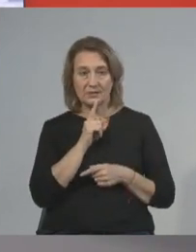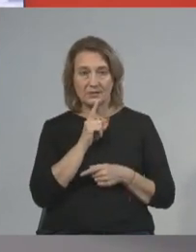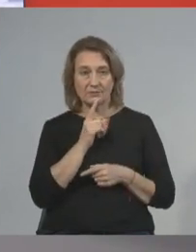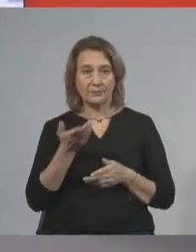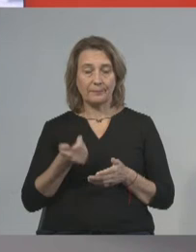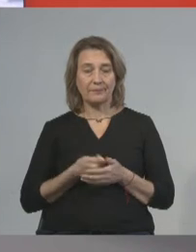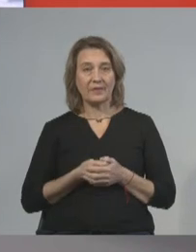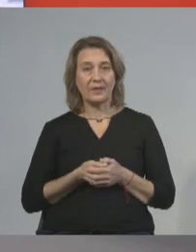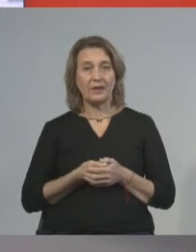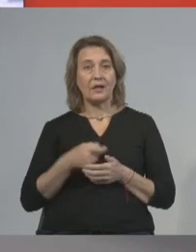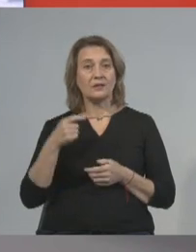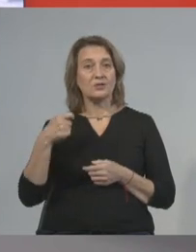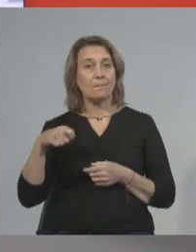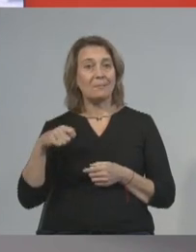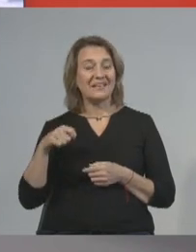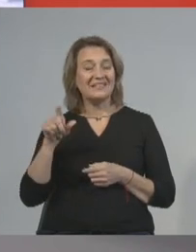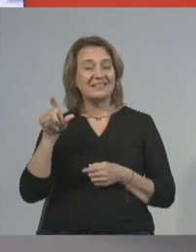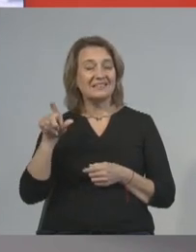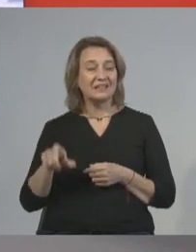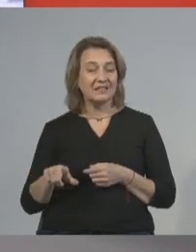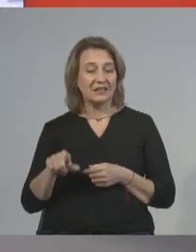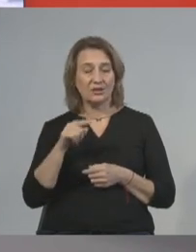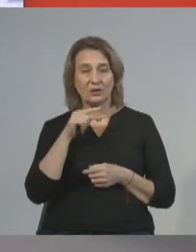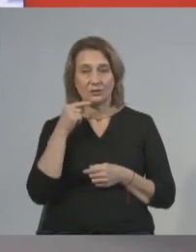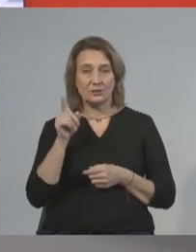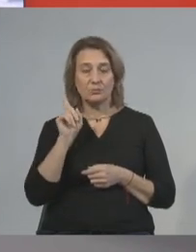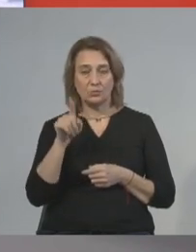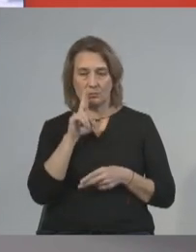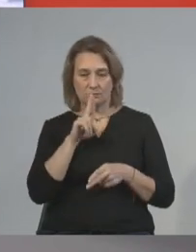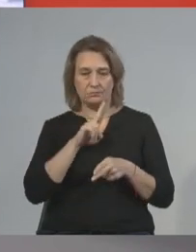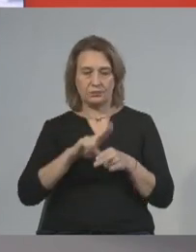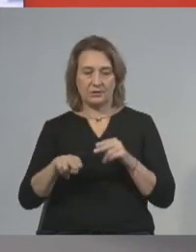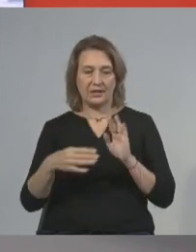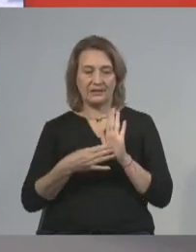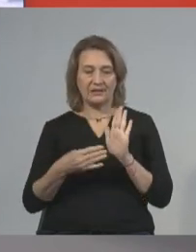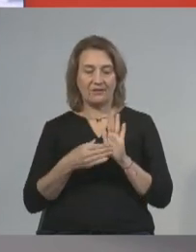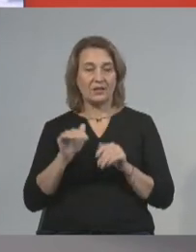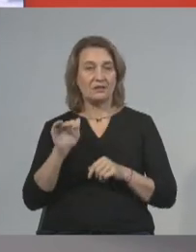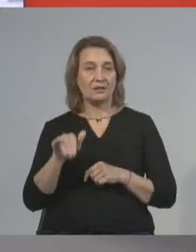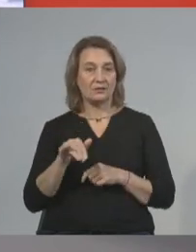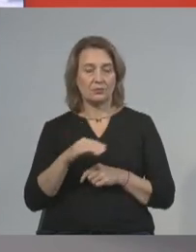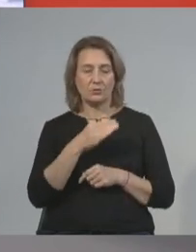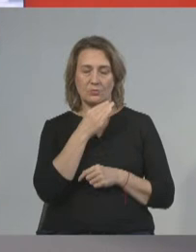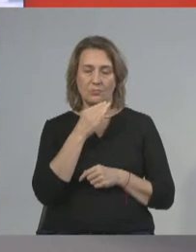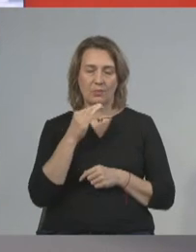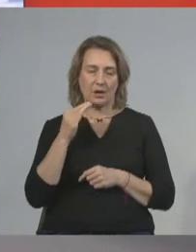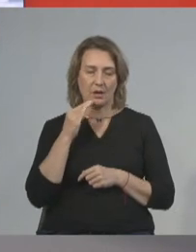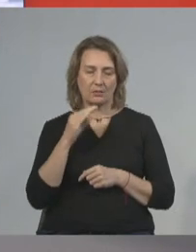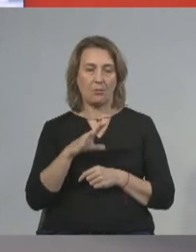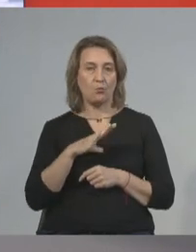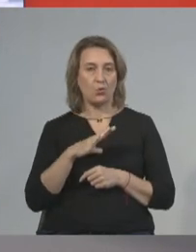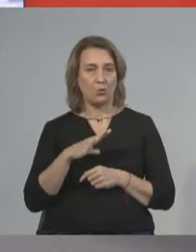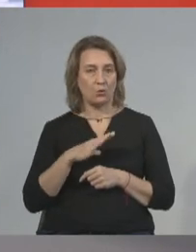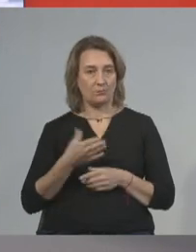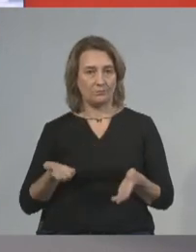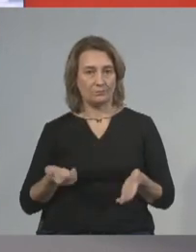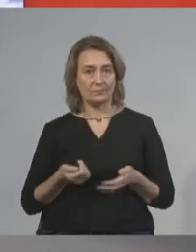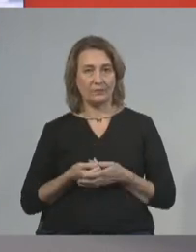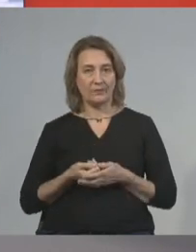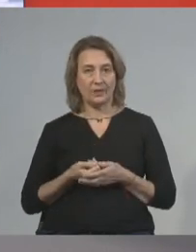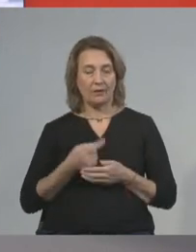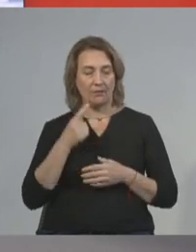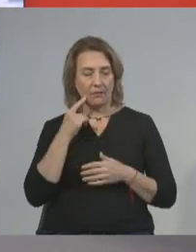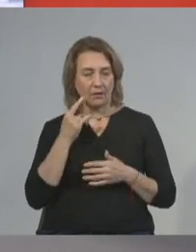even twitter account of vladimir putin also lost nine thousand voters so it seems to me